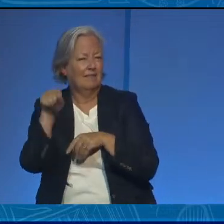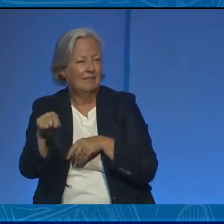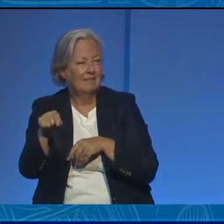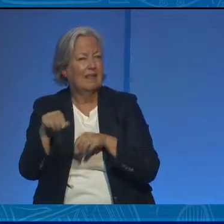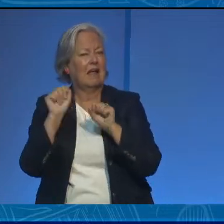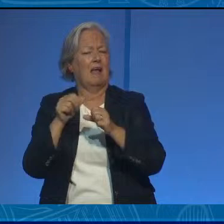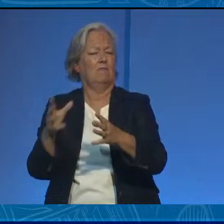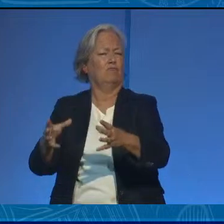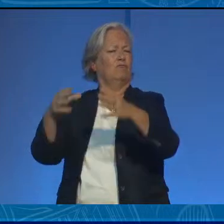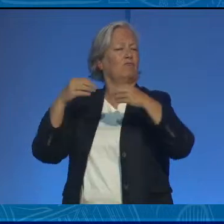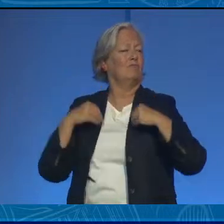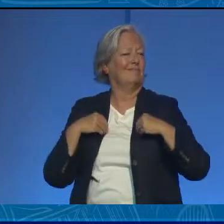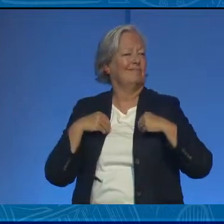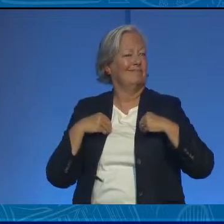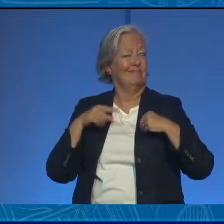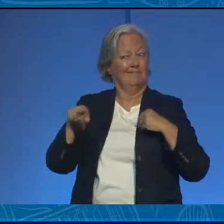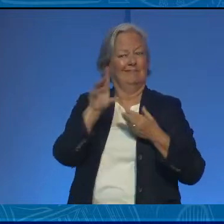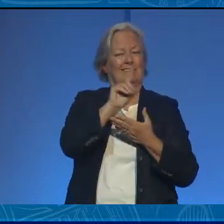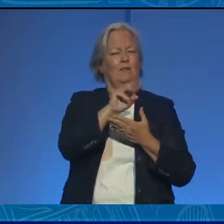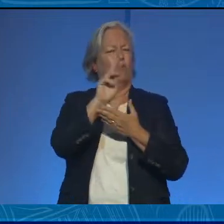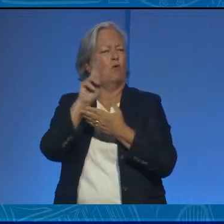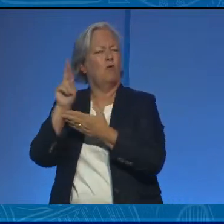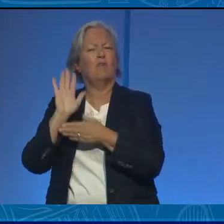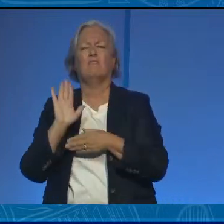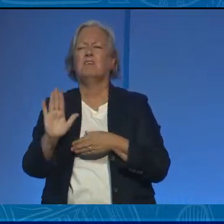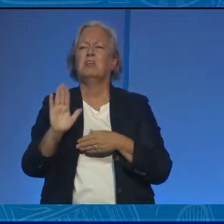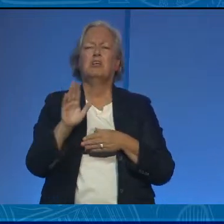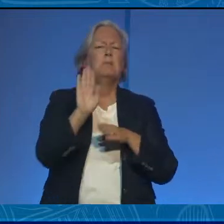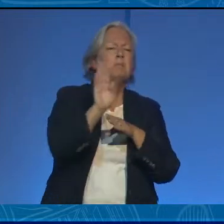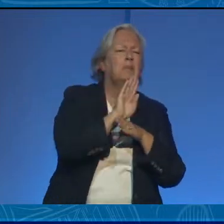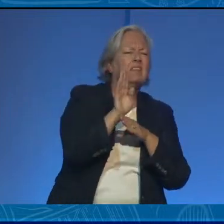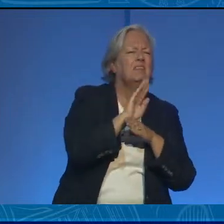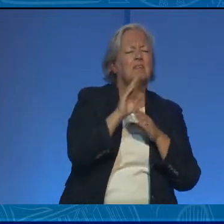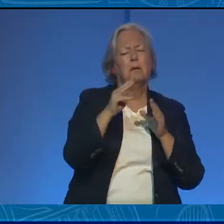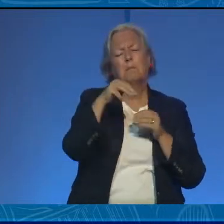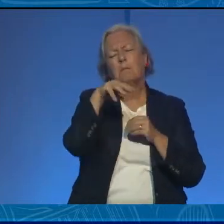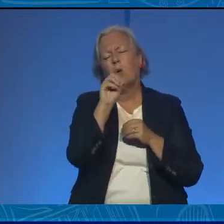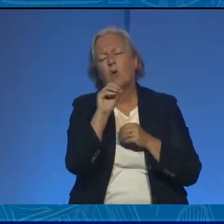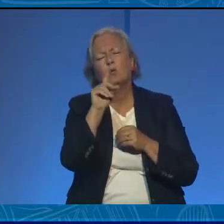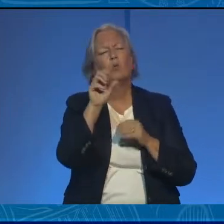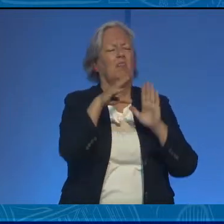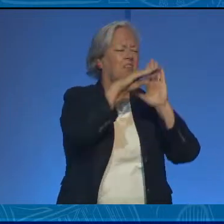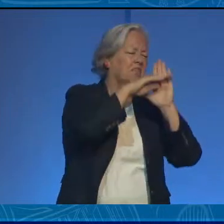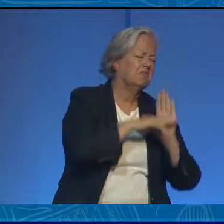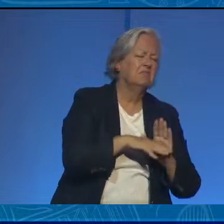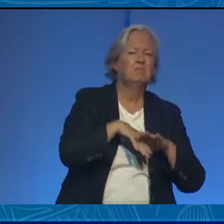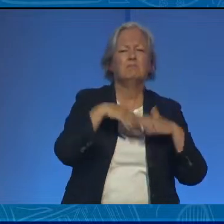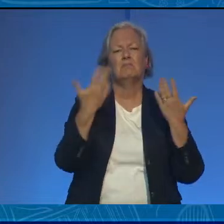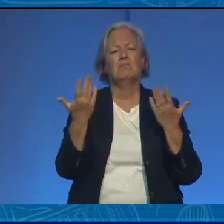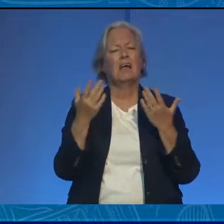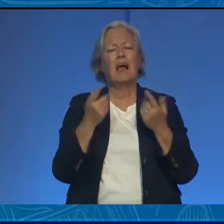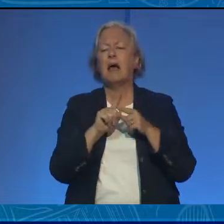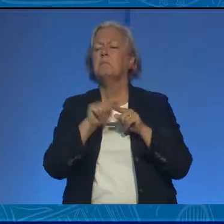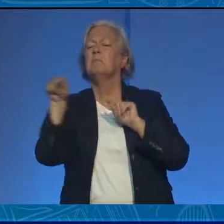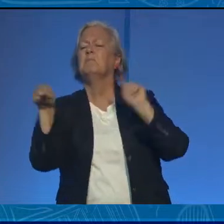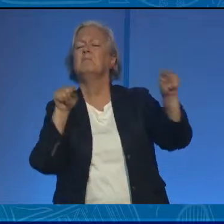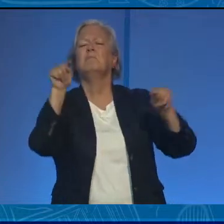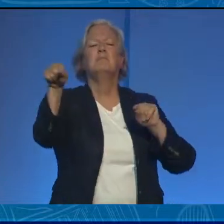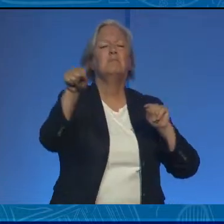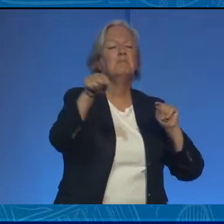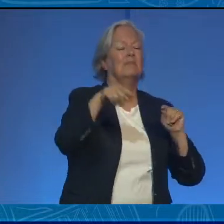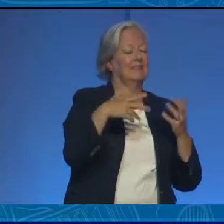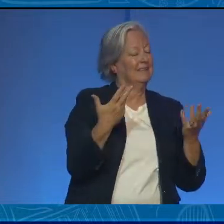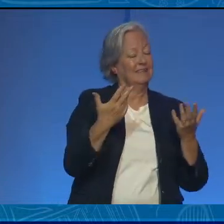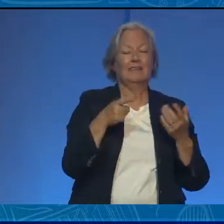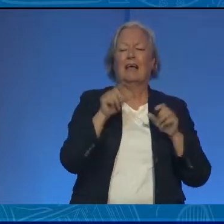DRR in business models, practices, and supply chains beyond business continuity planning